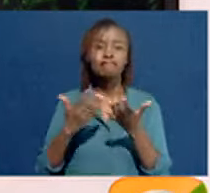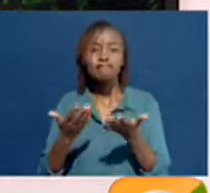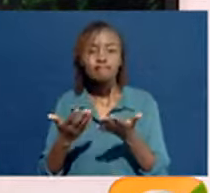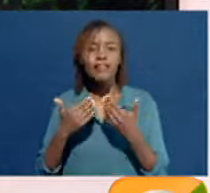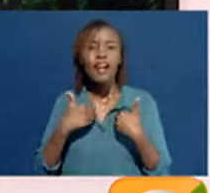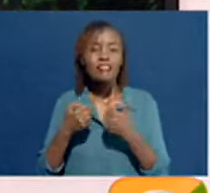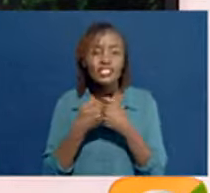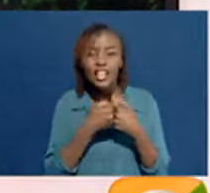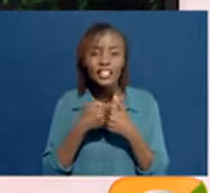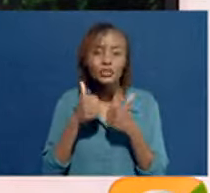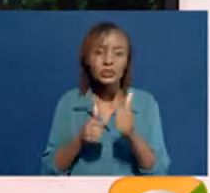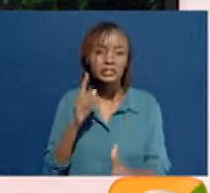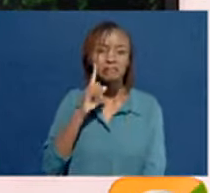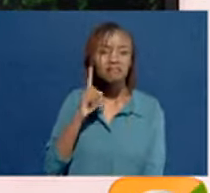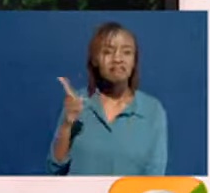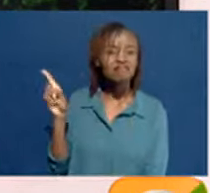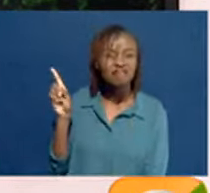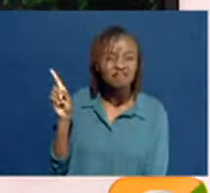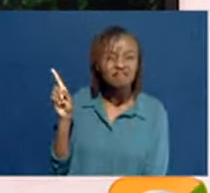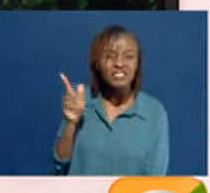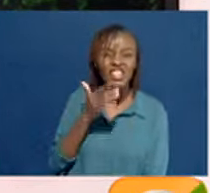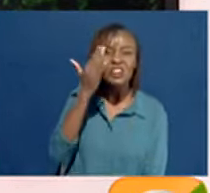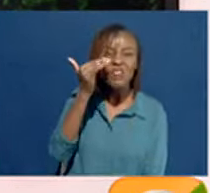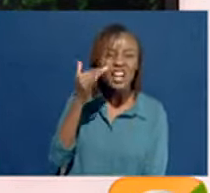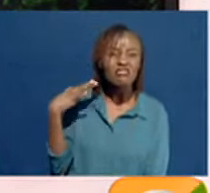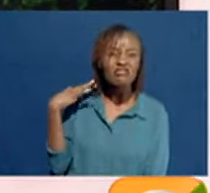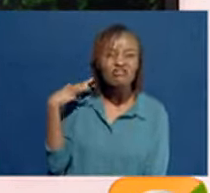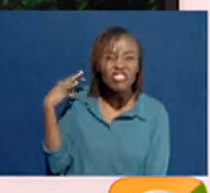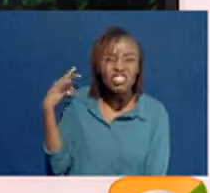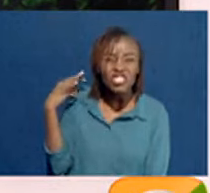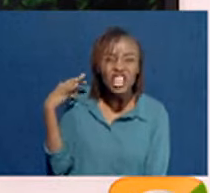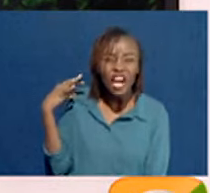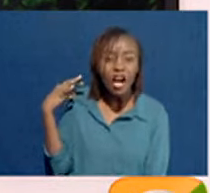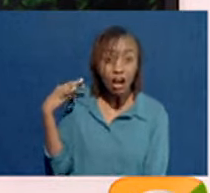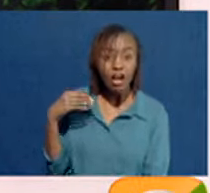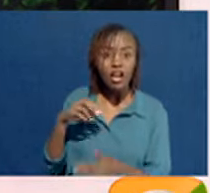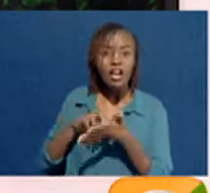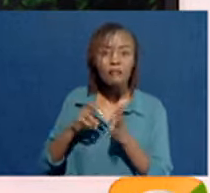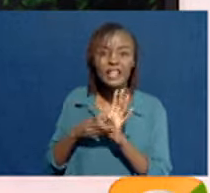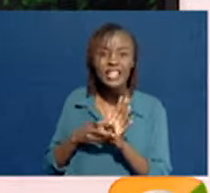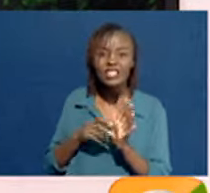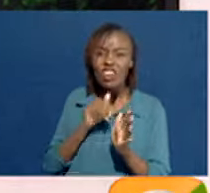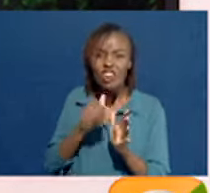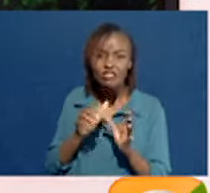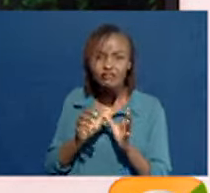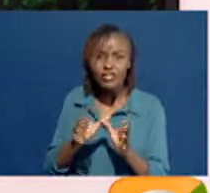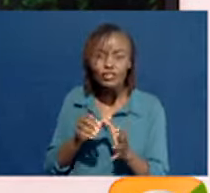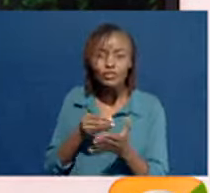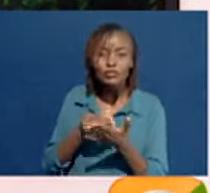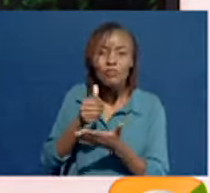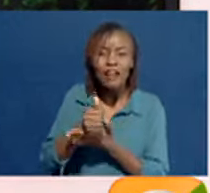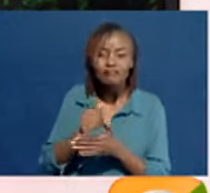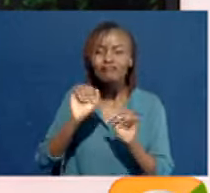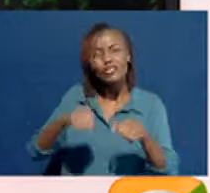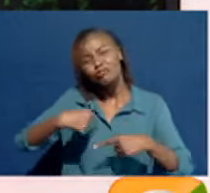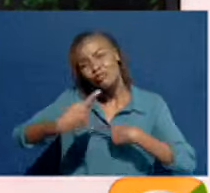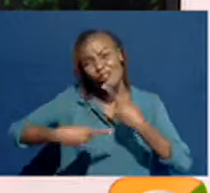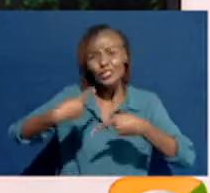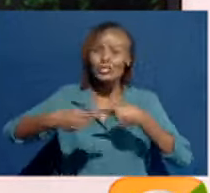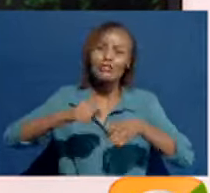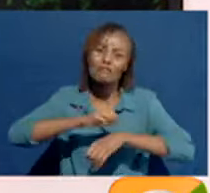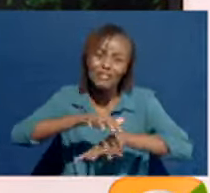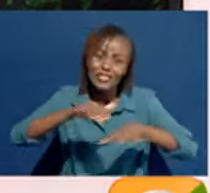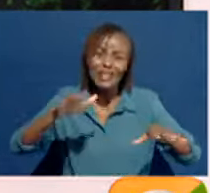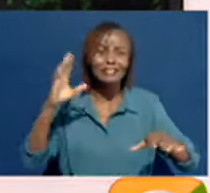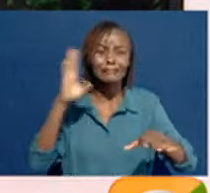one of being voluntary and therefore not binding. Two, the fact that one continues to pollute simply because they can offset their